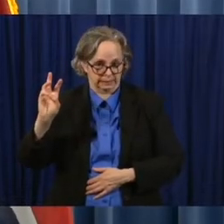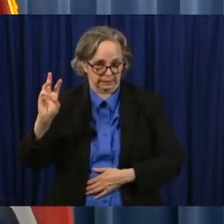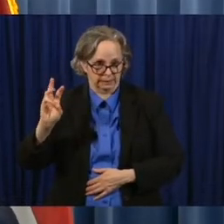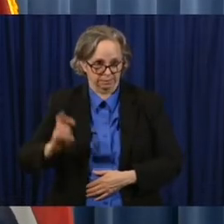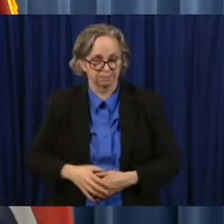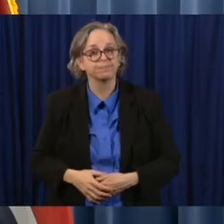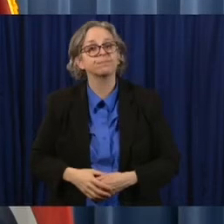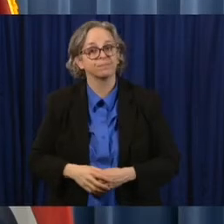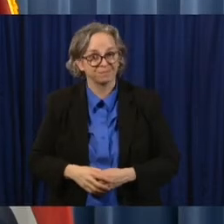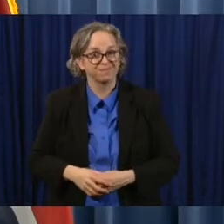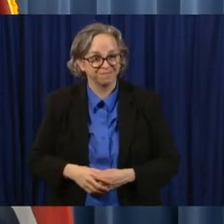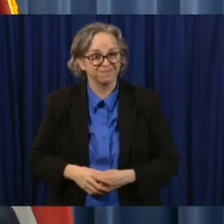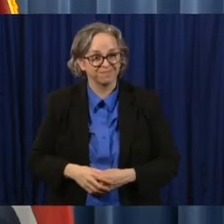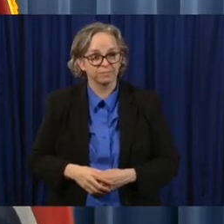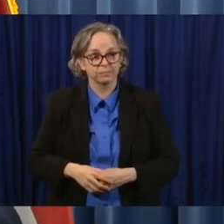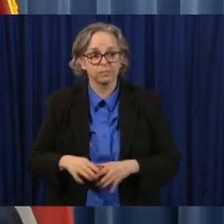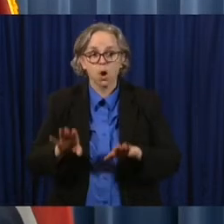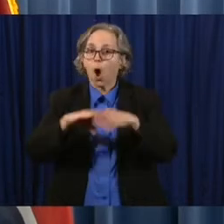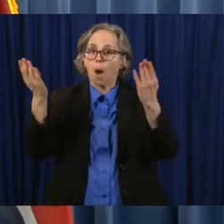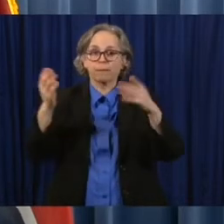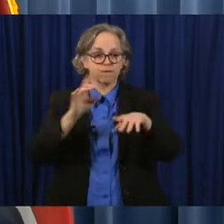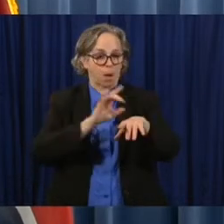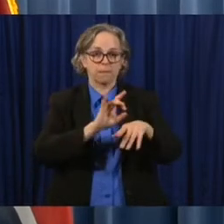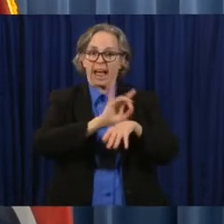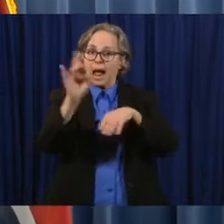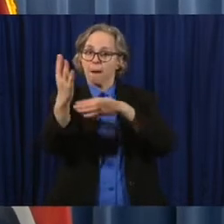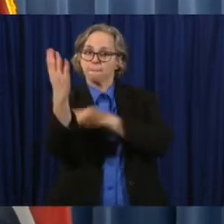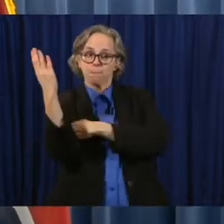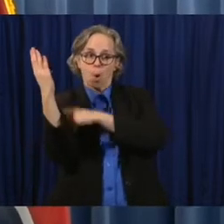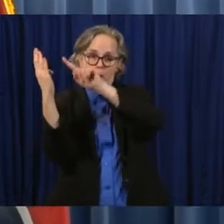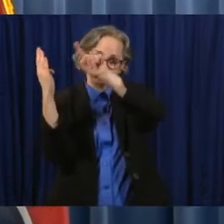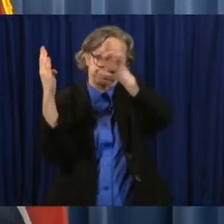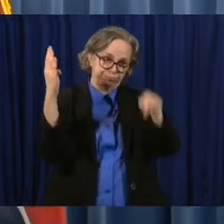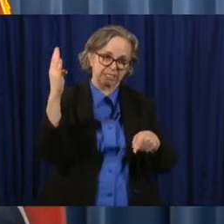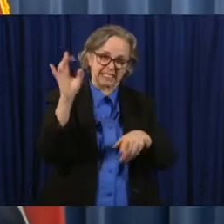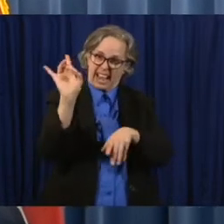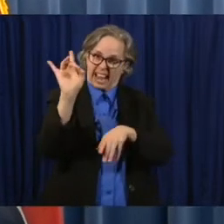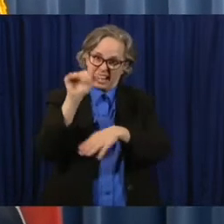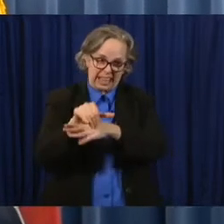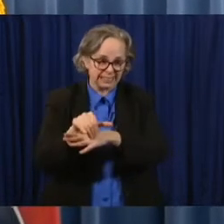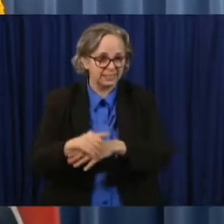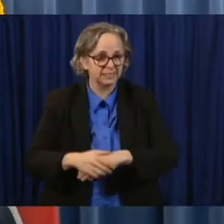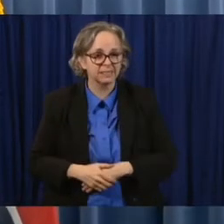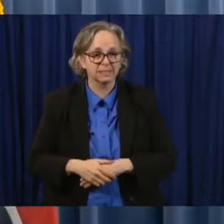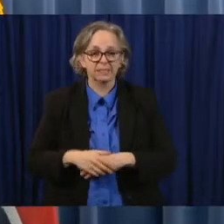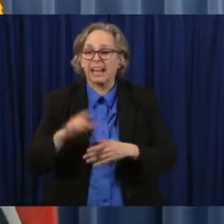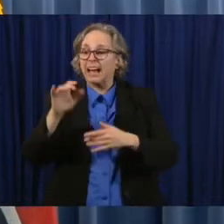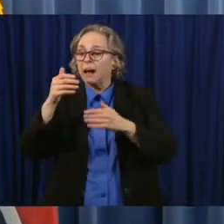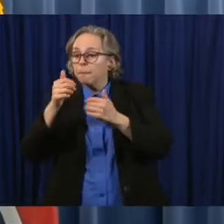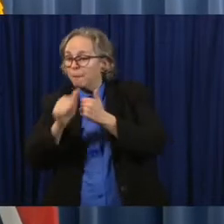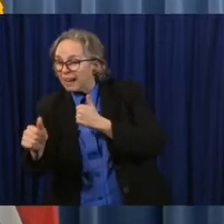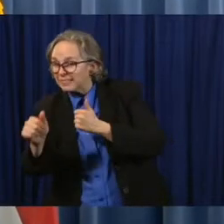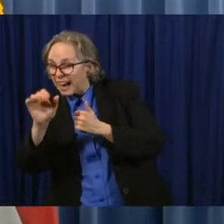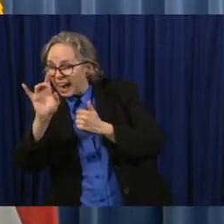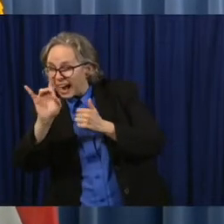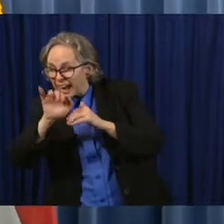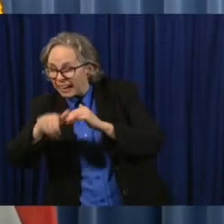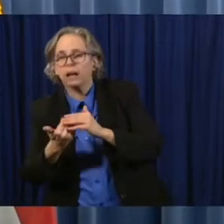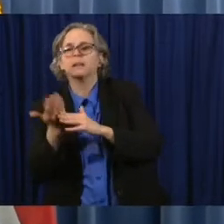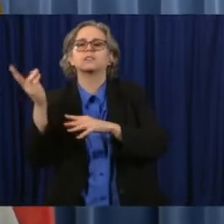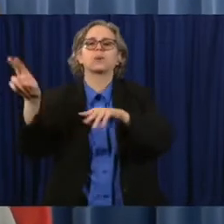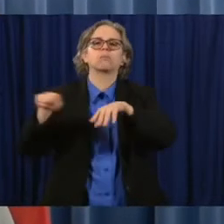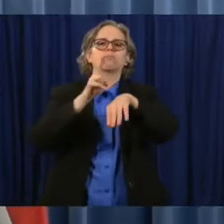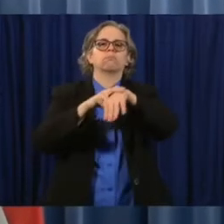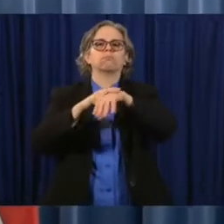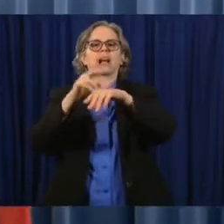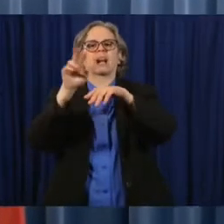1-800-720-9616. And it's open from 8 a.m. to 8 p.m. every day and rolls over to a national number at night. Director, thank you very